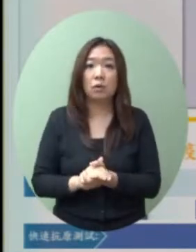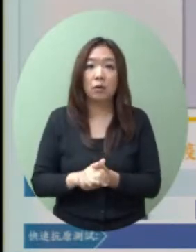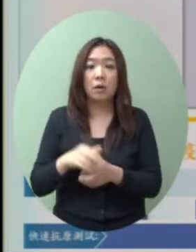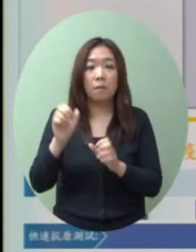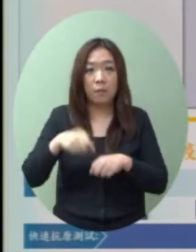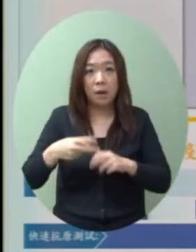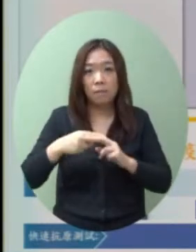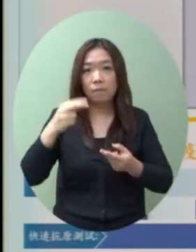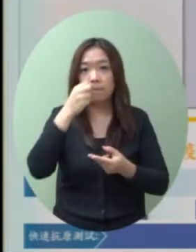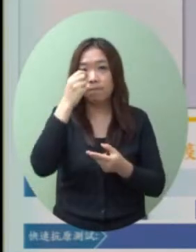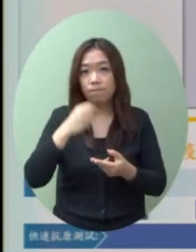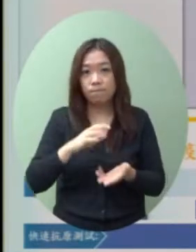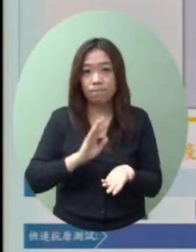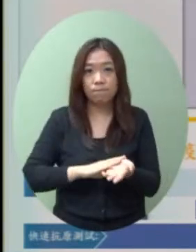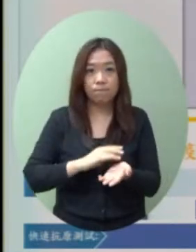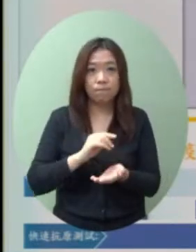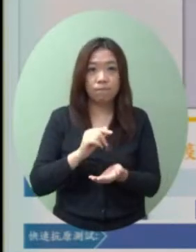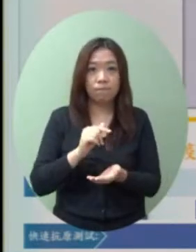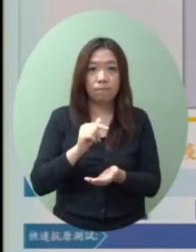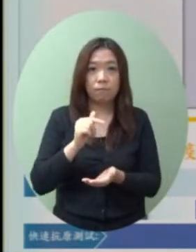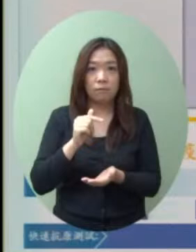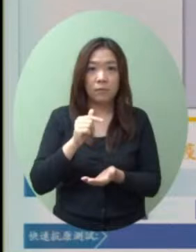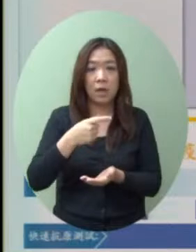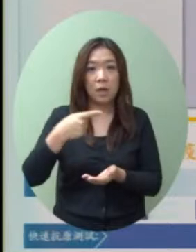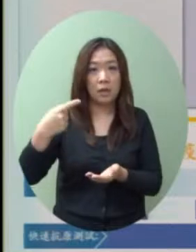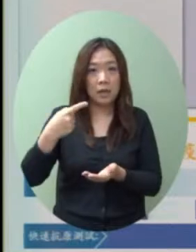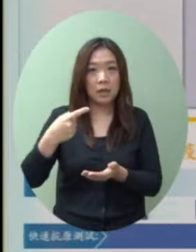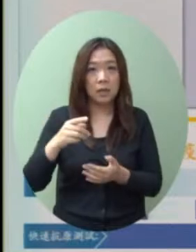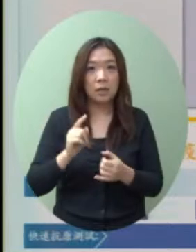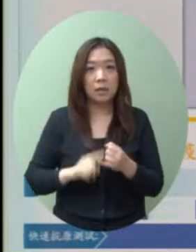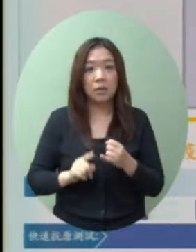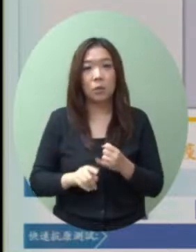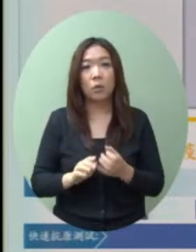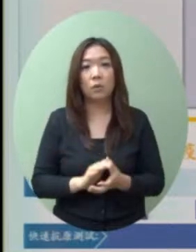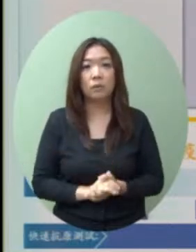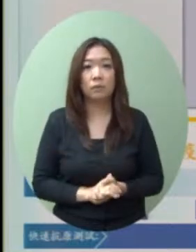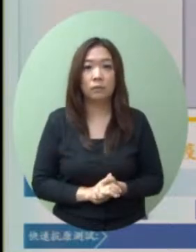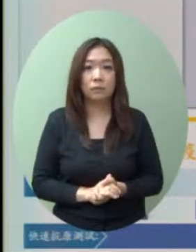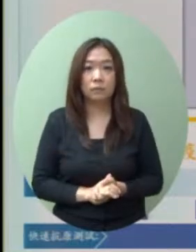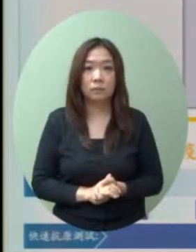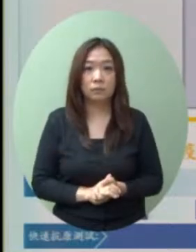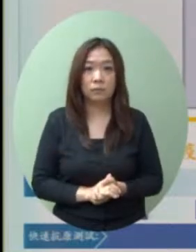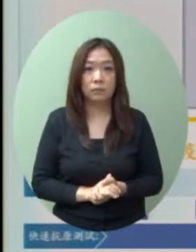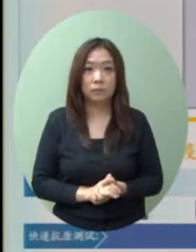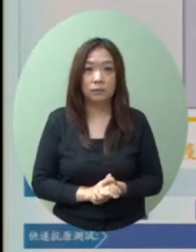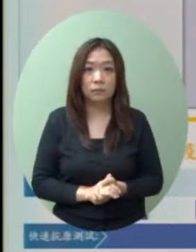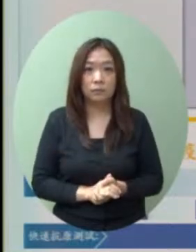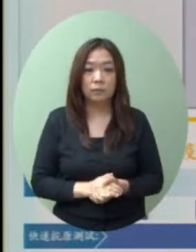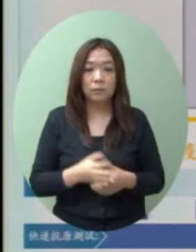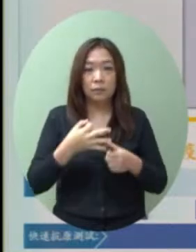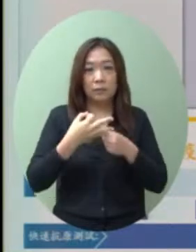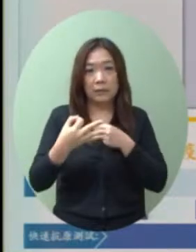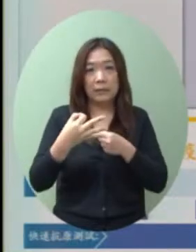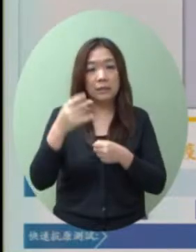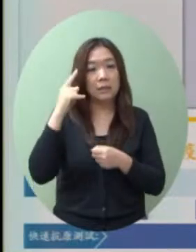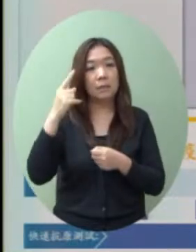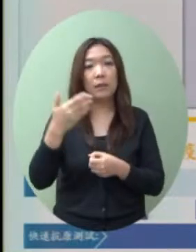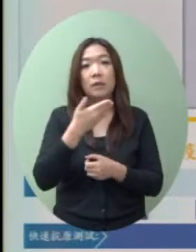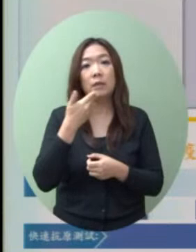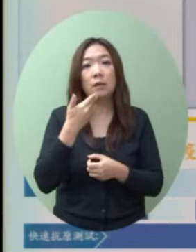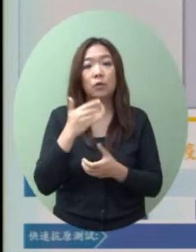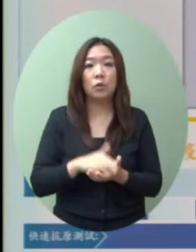a quarantine hotel, and the morning of the 3rd day, there will